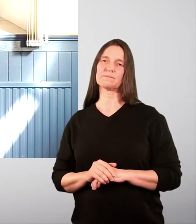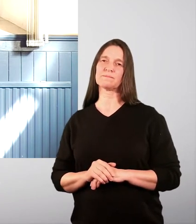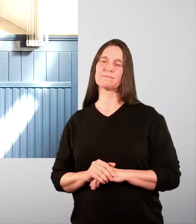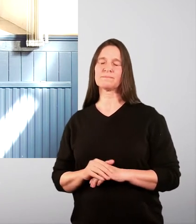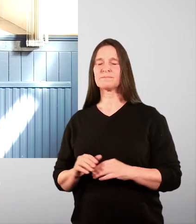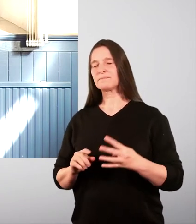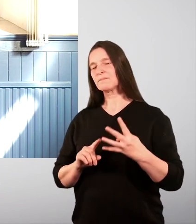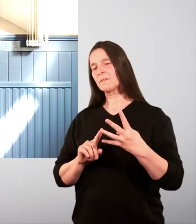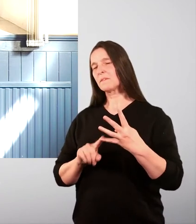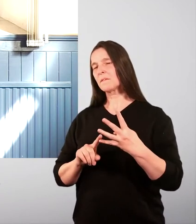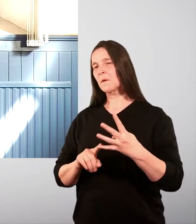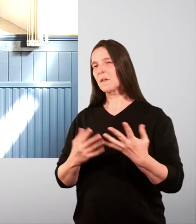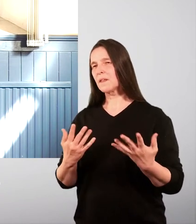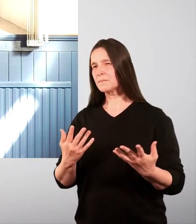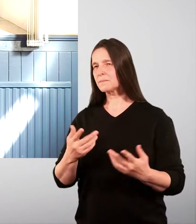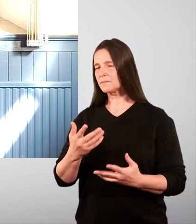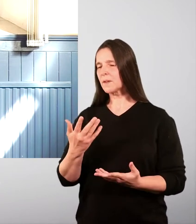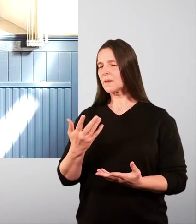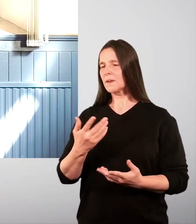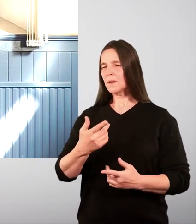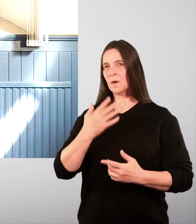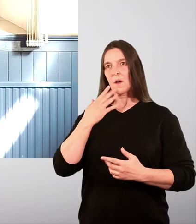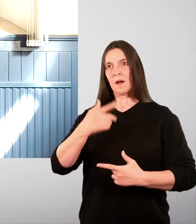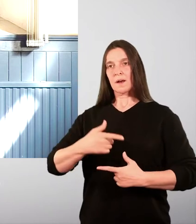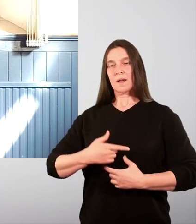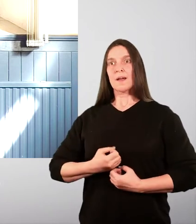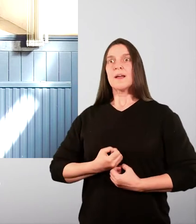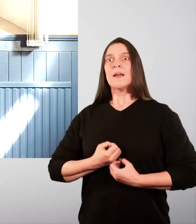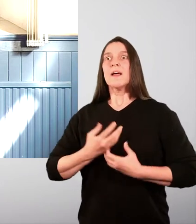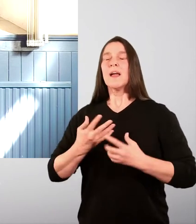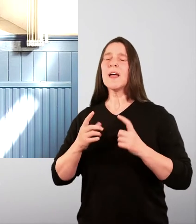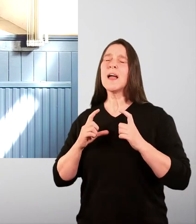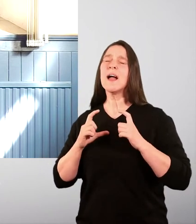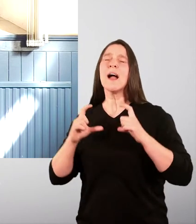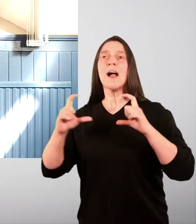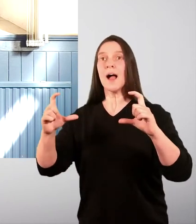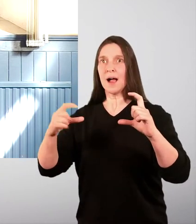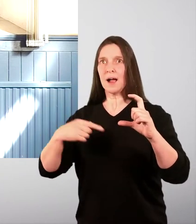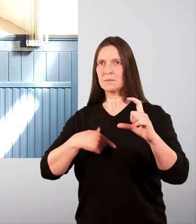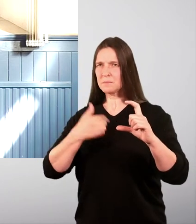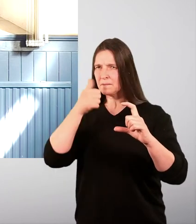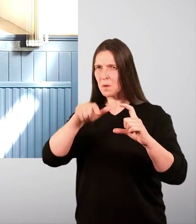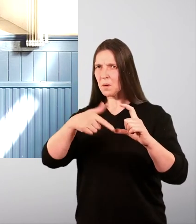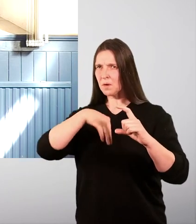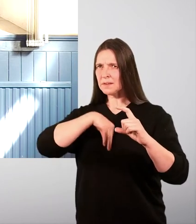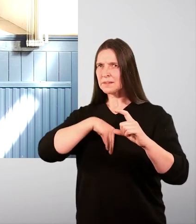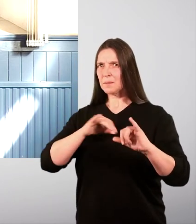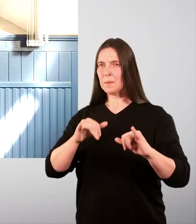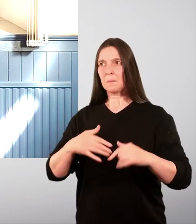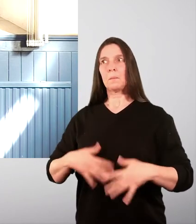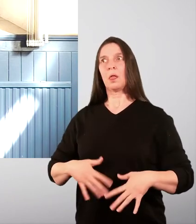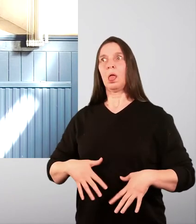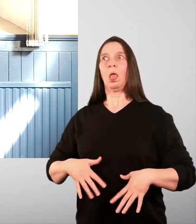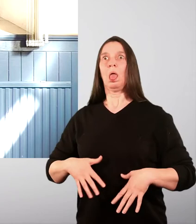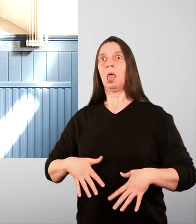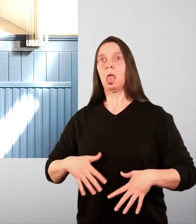And the last reason is how it makes you feel. You're going to feel afraid. You're going to feel adrenaline going into your body,